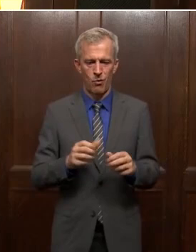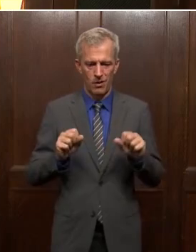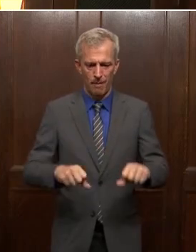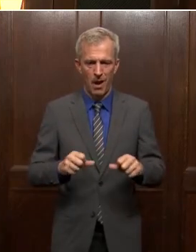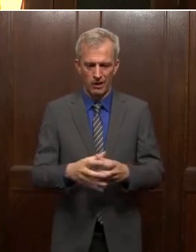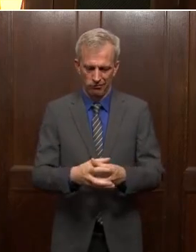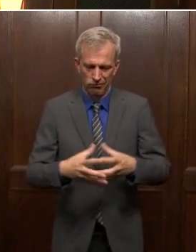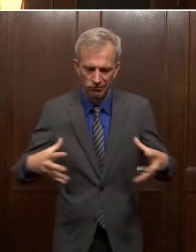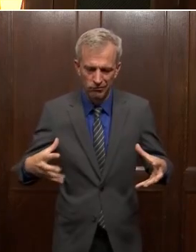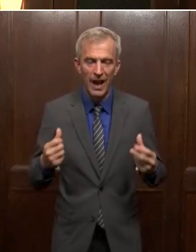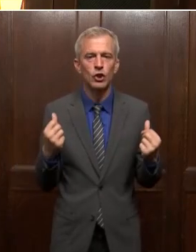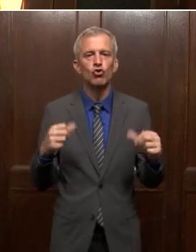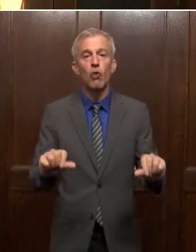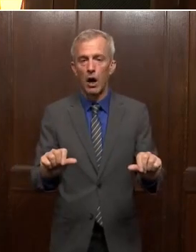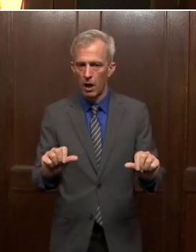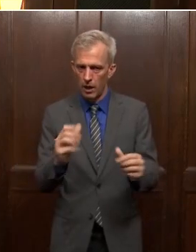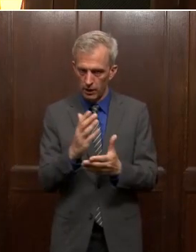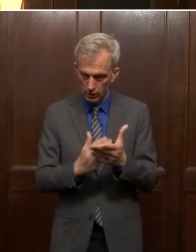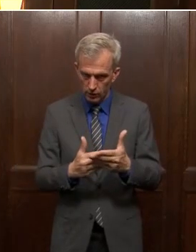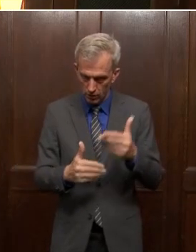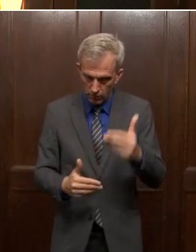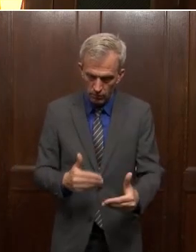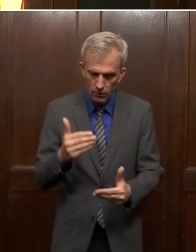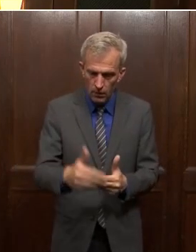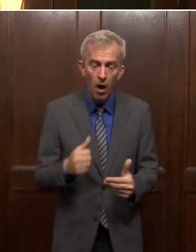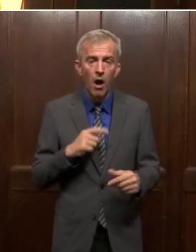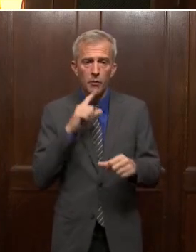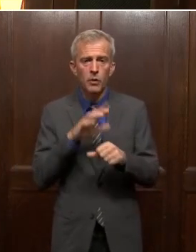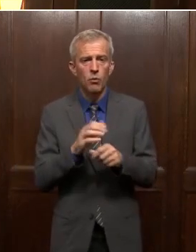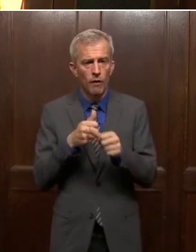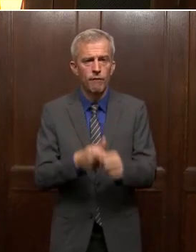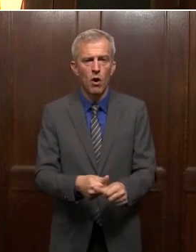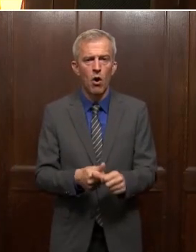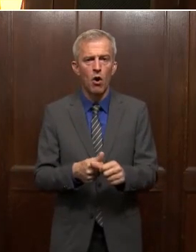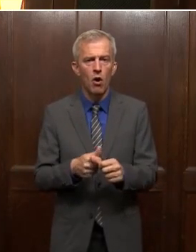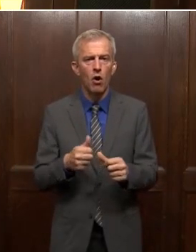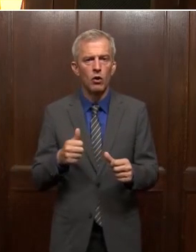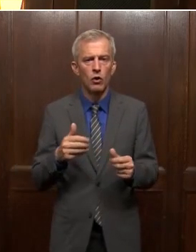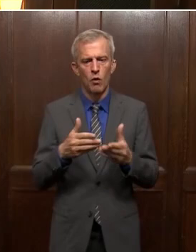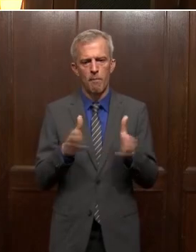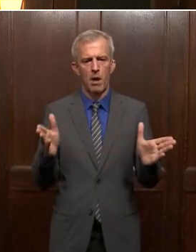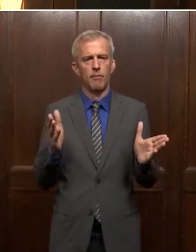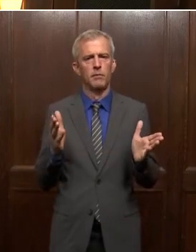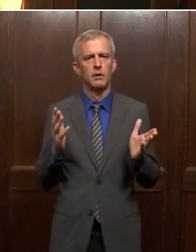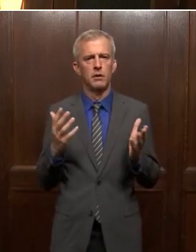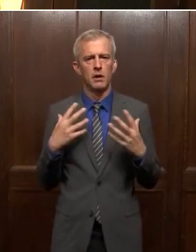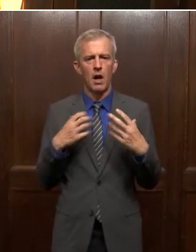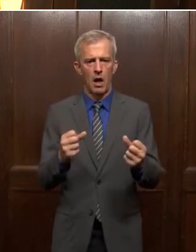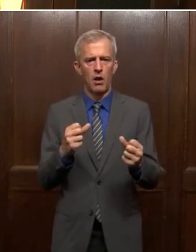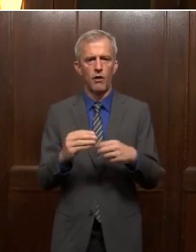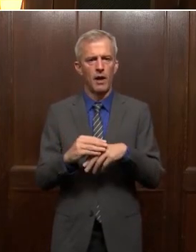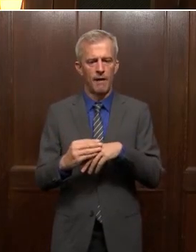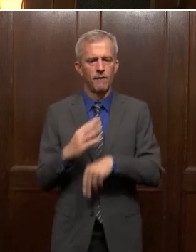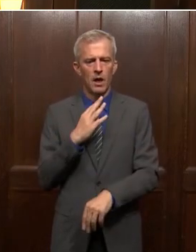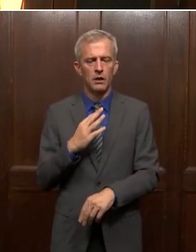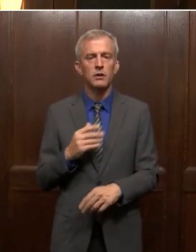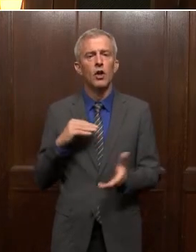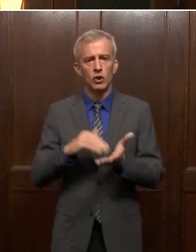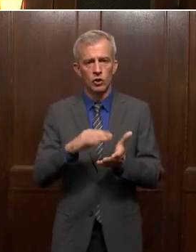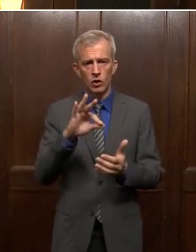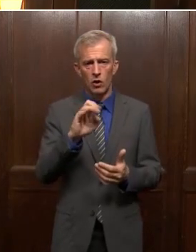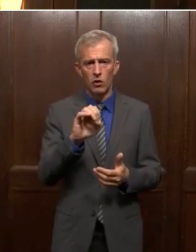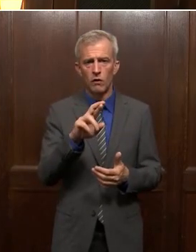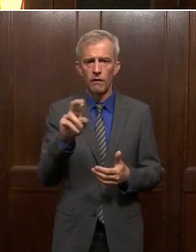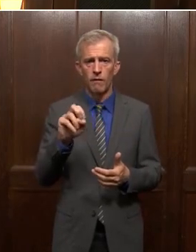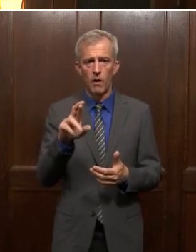forward. I'm committed to following that county advice. And I do think that, as Dr. Ferrer has talked about in her briefings, there will be some of those